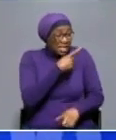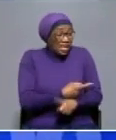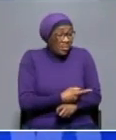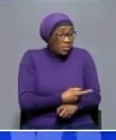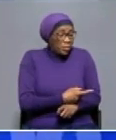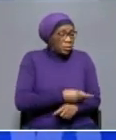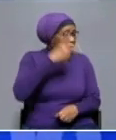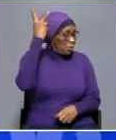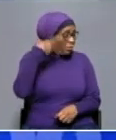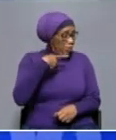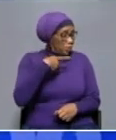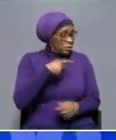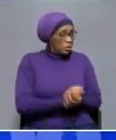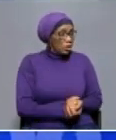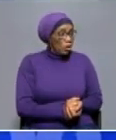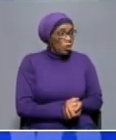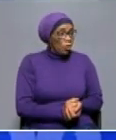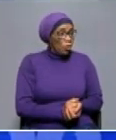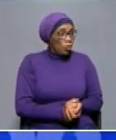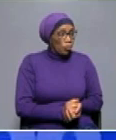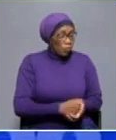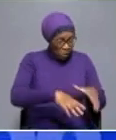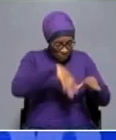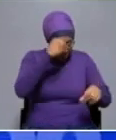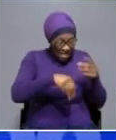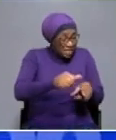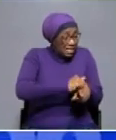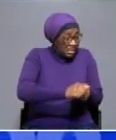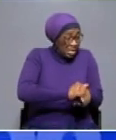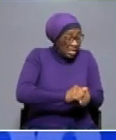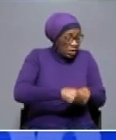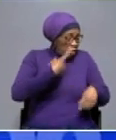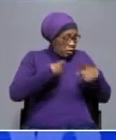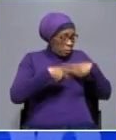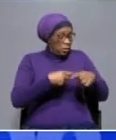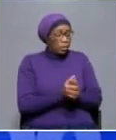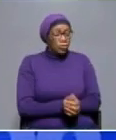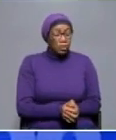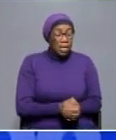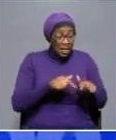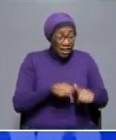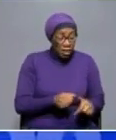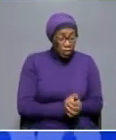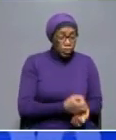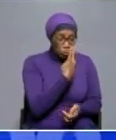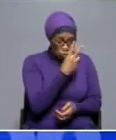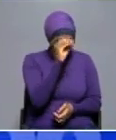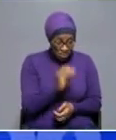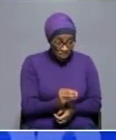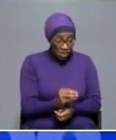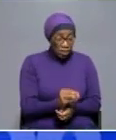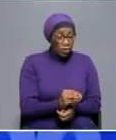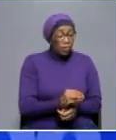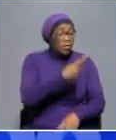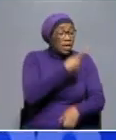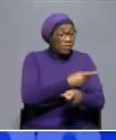internship policy has been revised with 2% of the positions in the public service reserved for interns. Is 2%